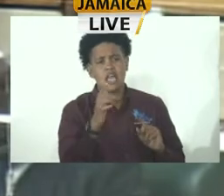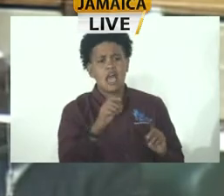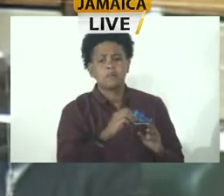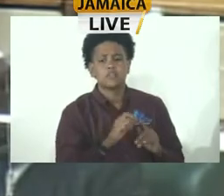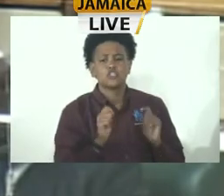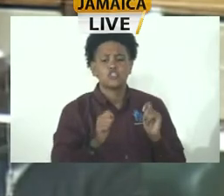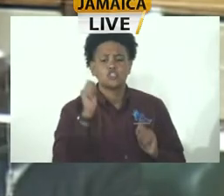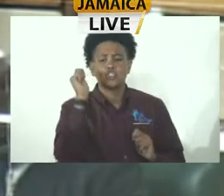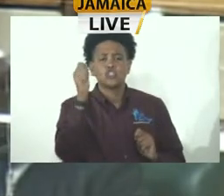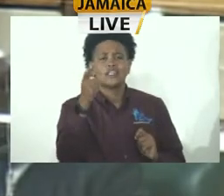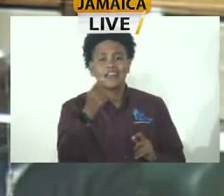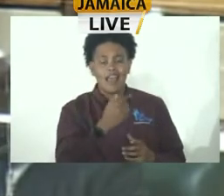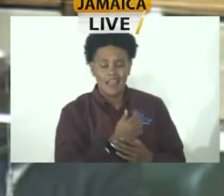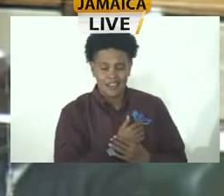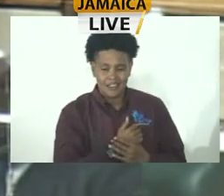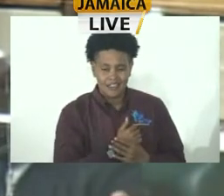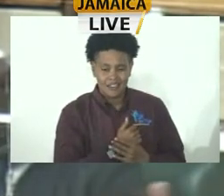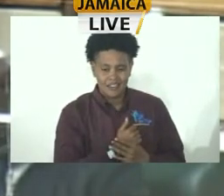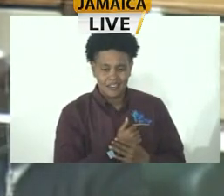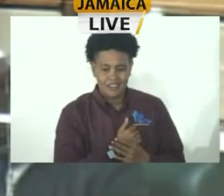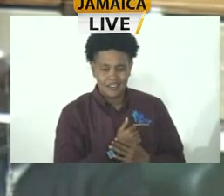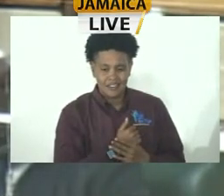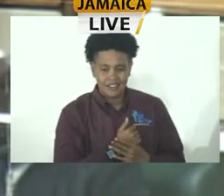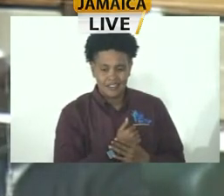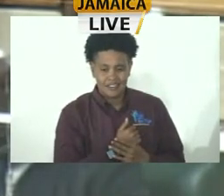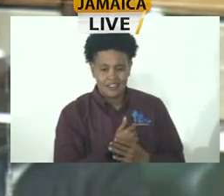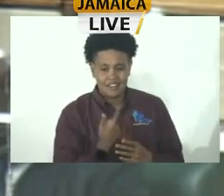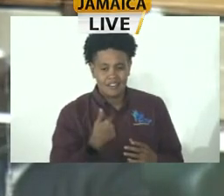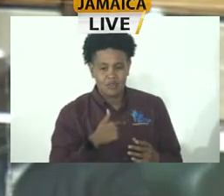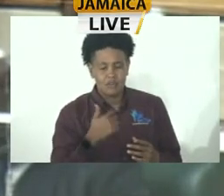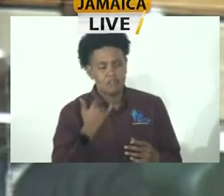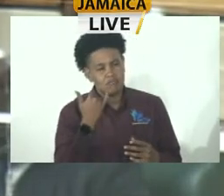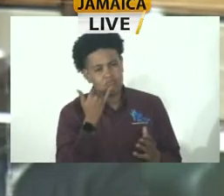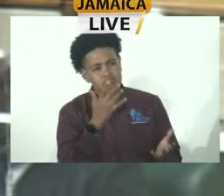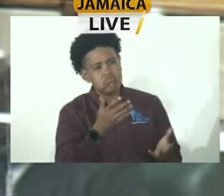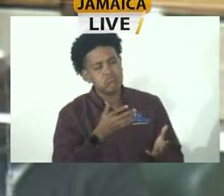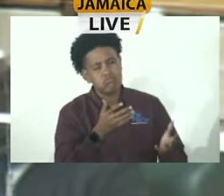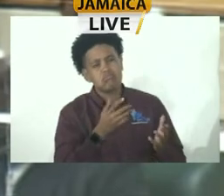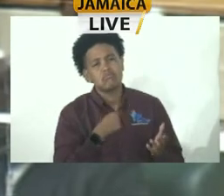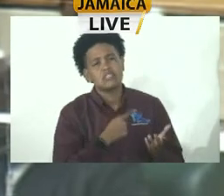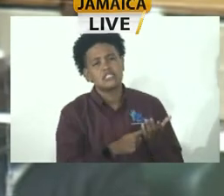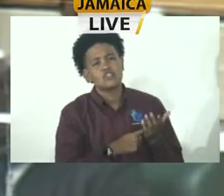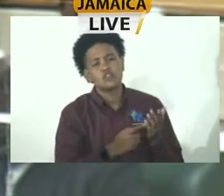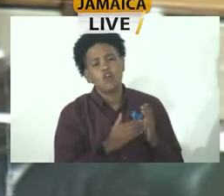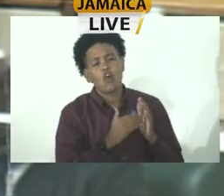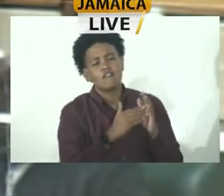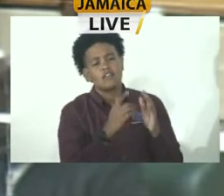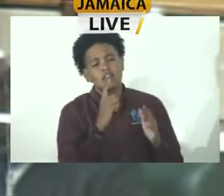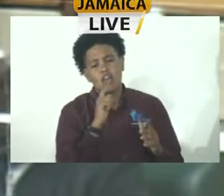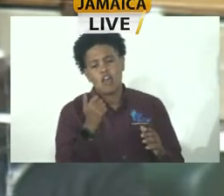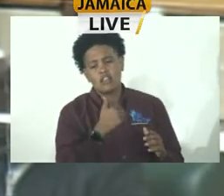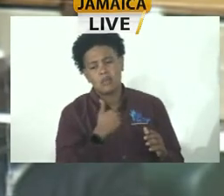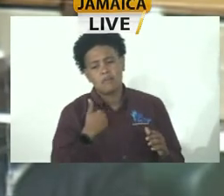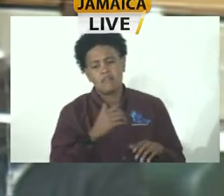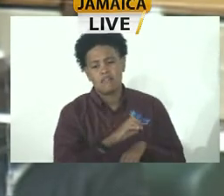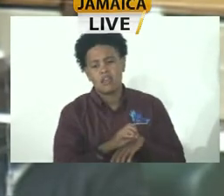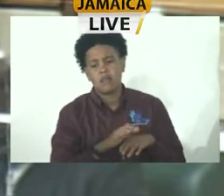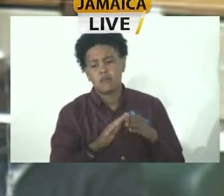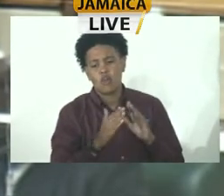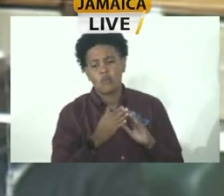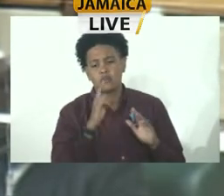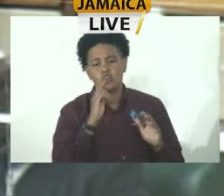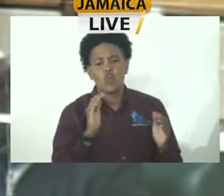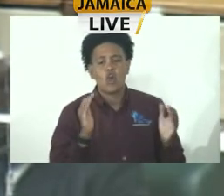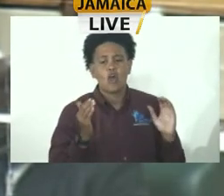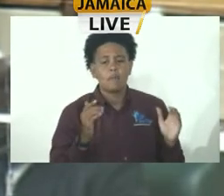trinidad and i we speak on a regular basis and with other members of the caricom community to compare